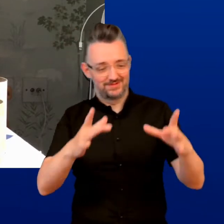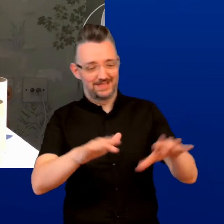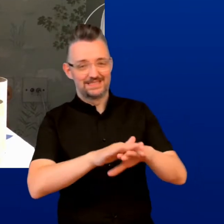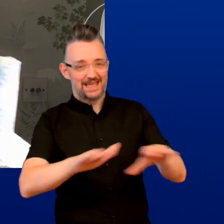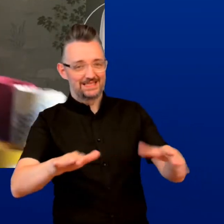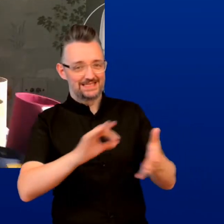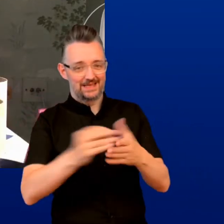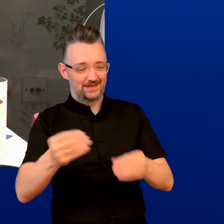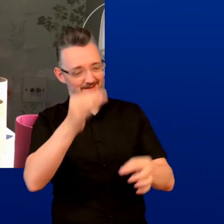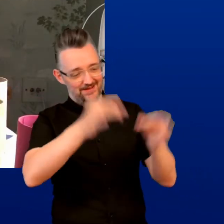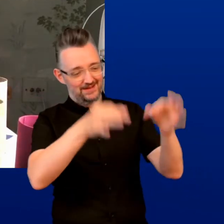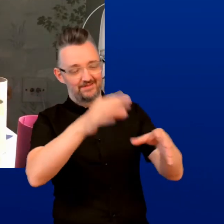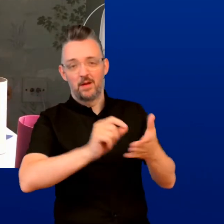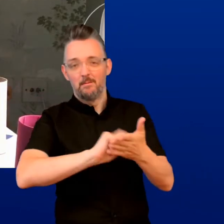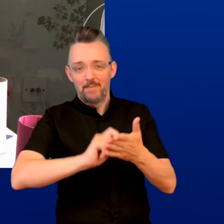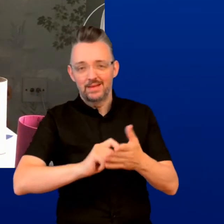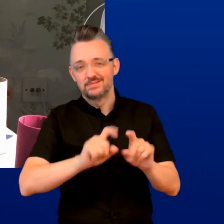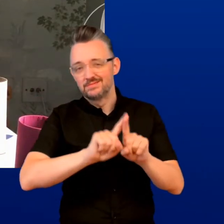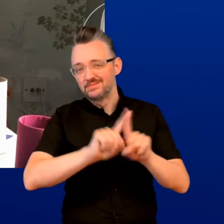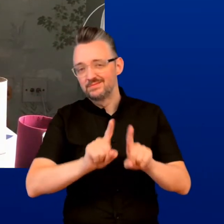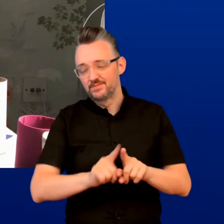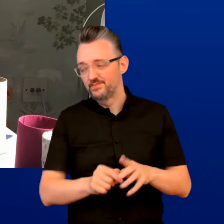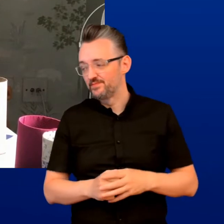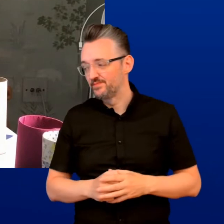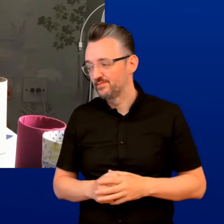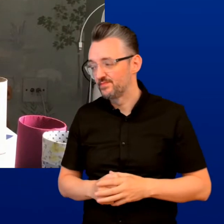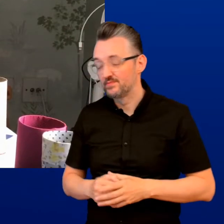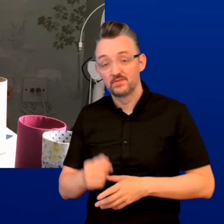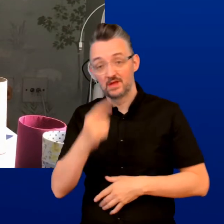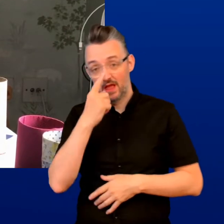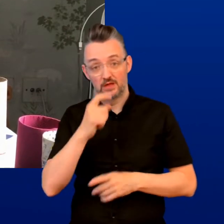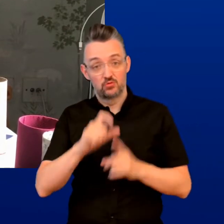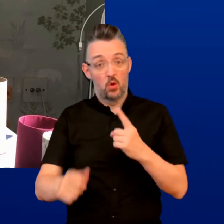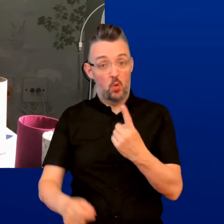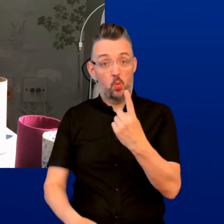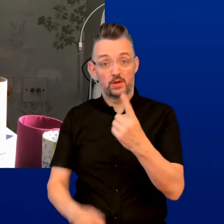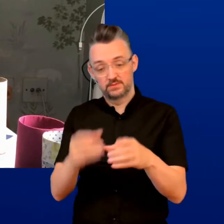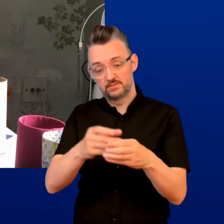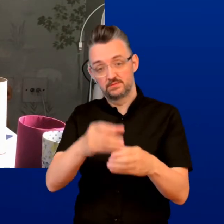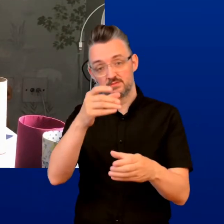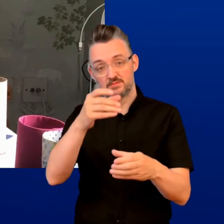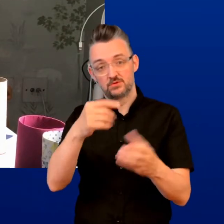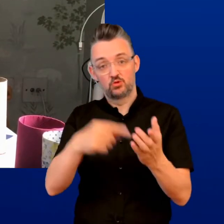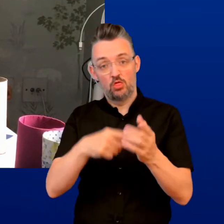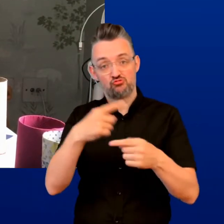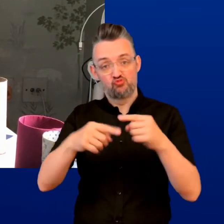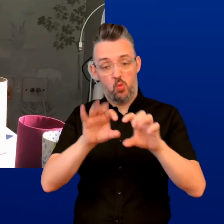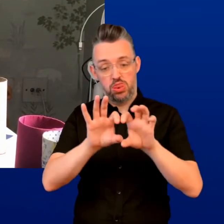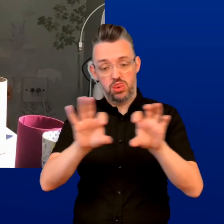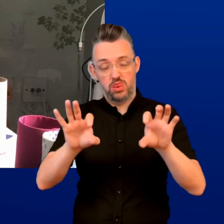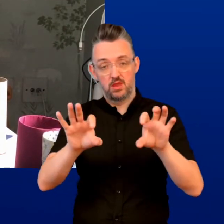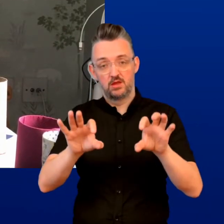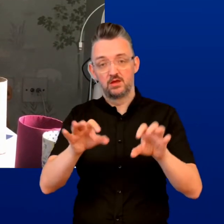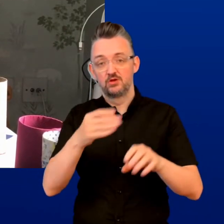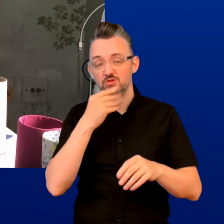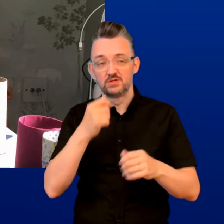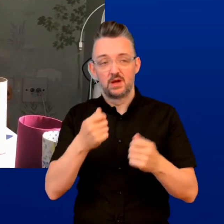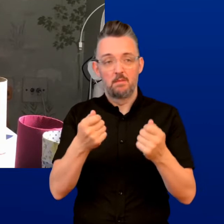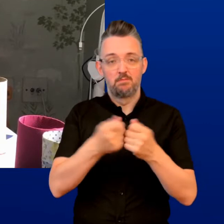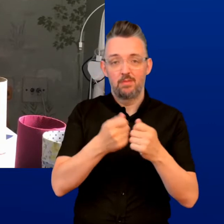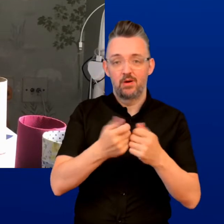tidier. And you can also just do one toilet roll. You can do it with